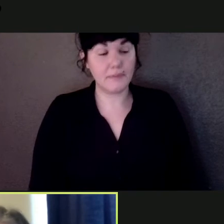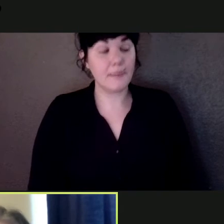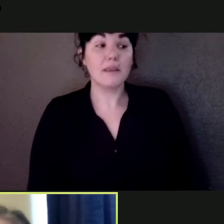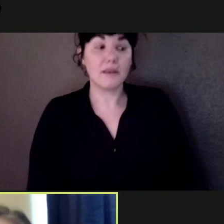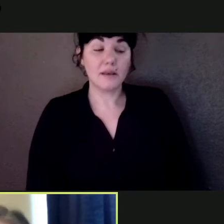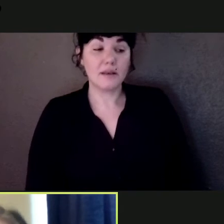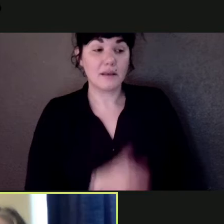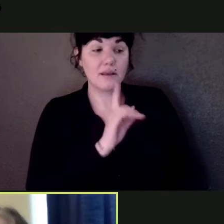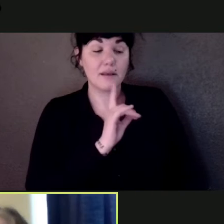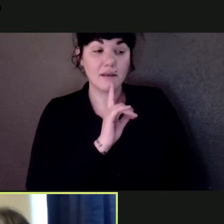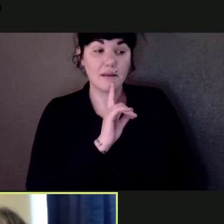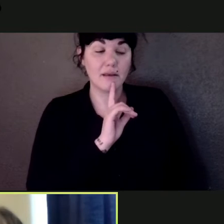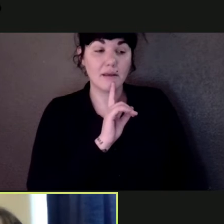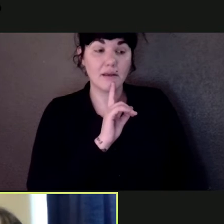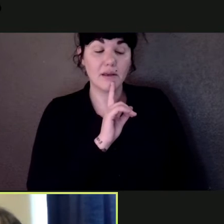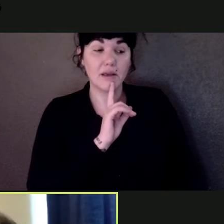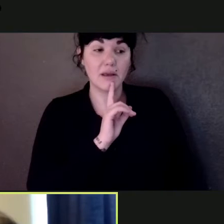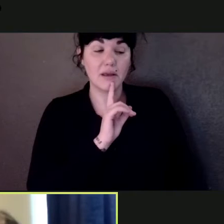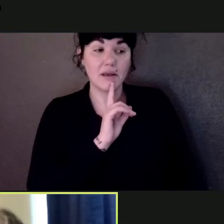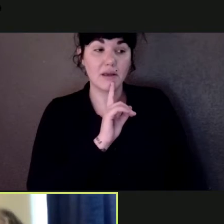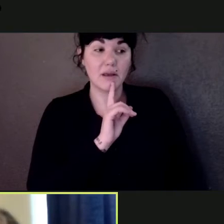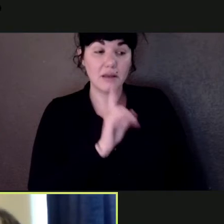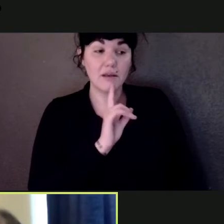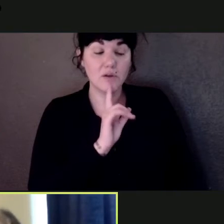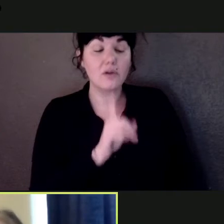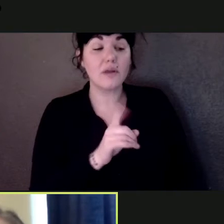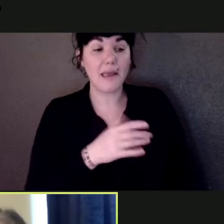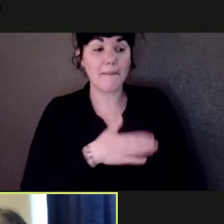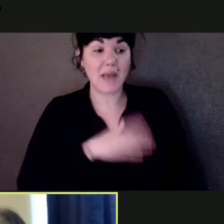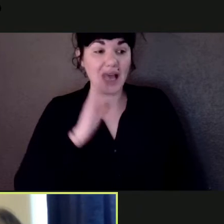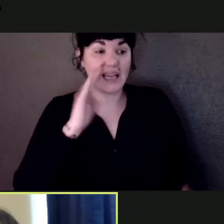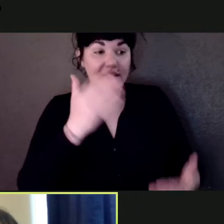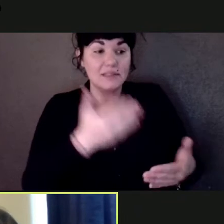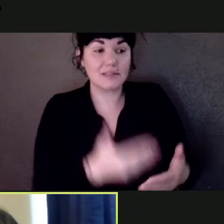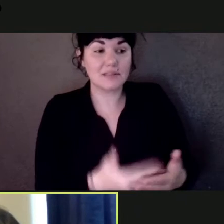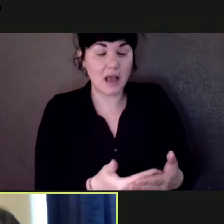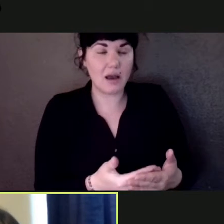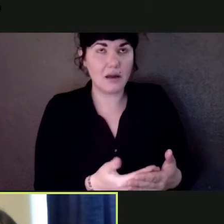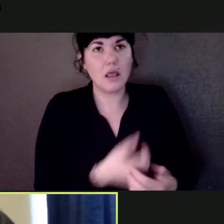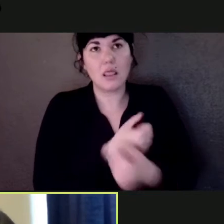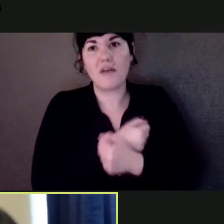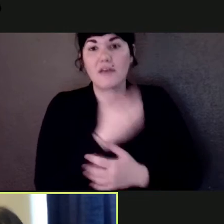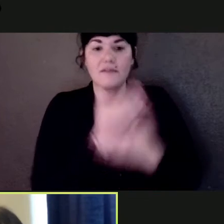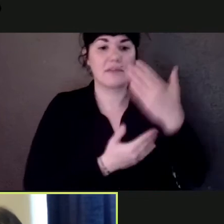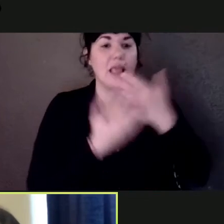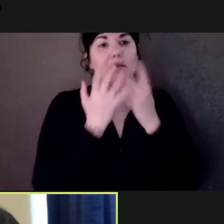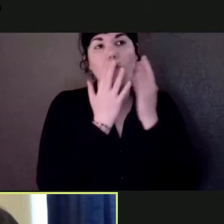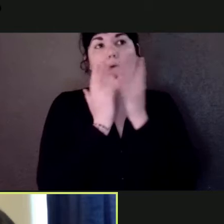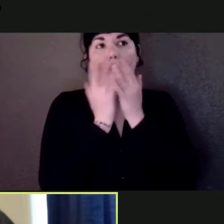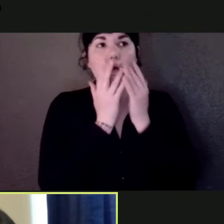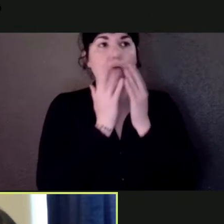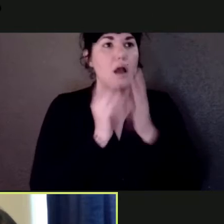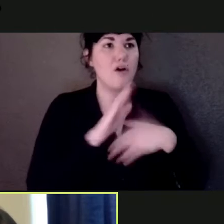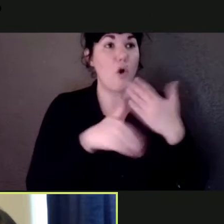his hand, like he just, he loves, he like puts his hands in his mouth all the time. So, they've been great. It's been great for